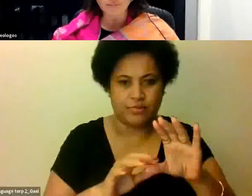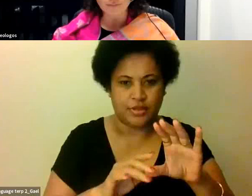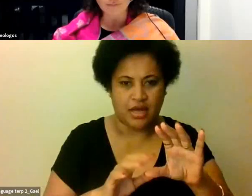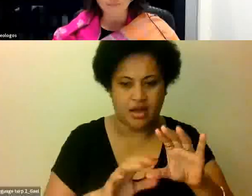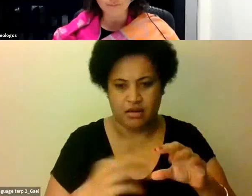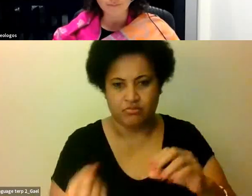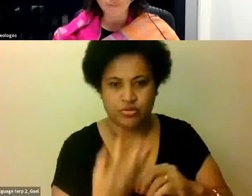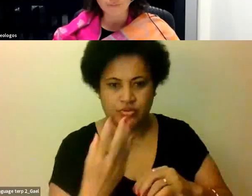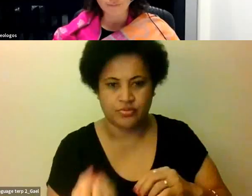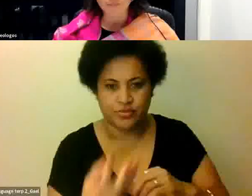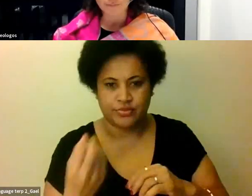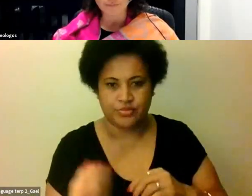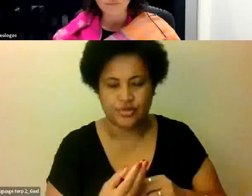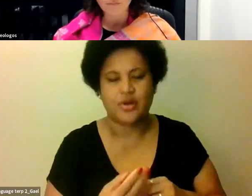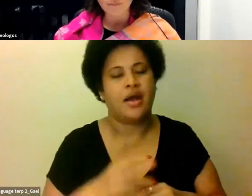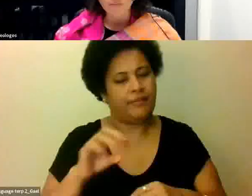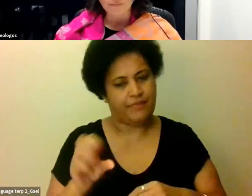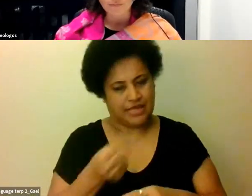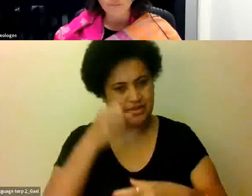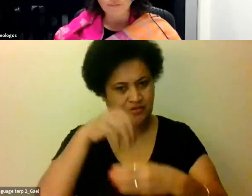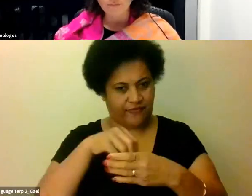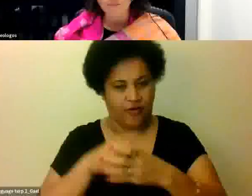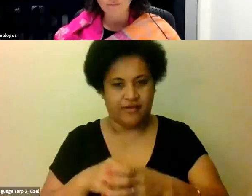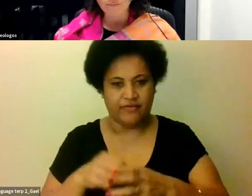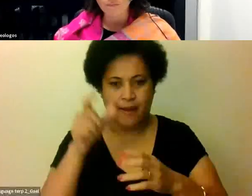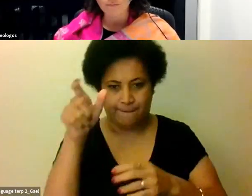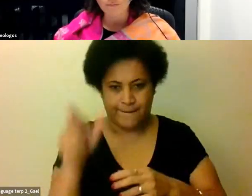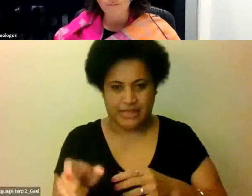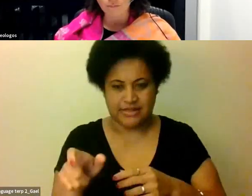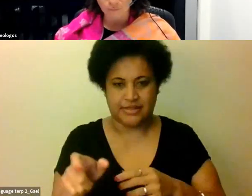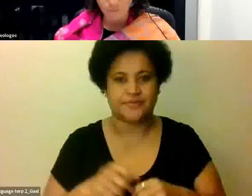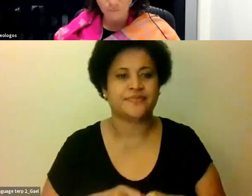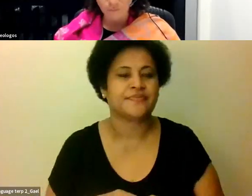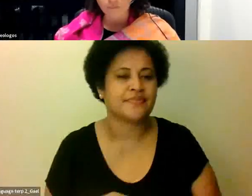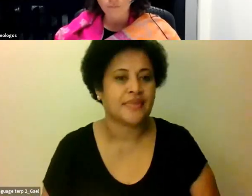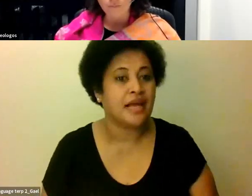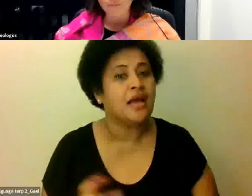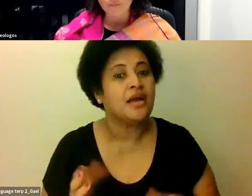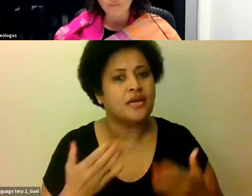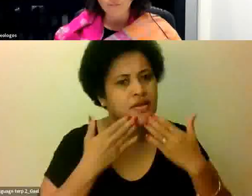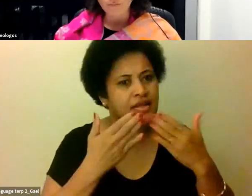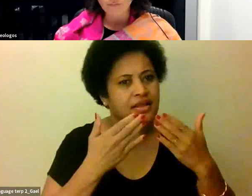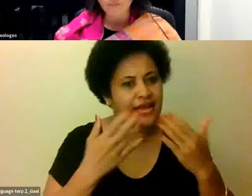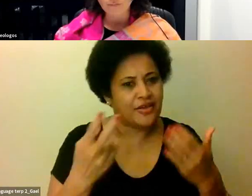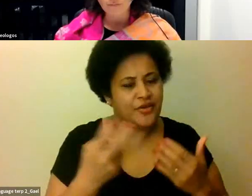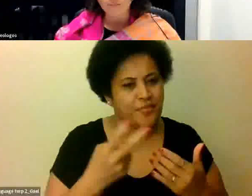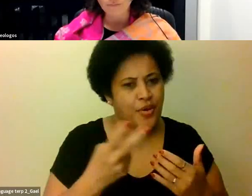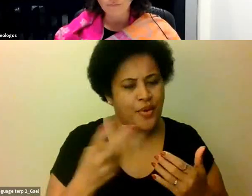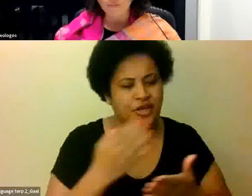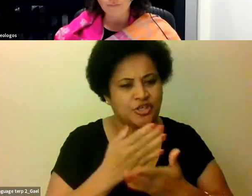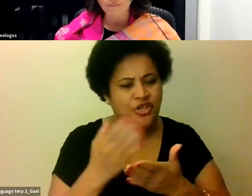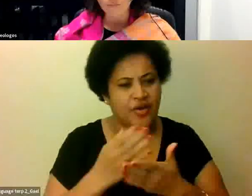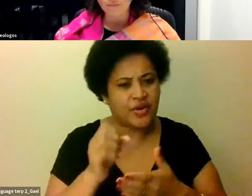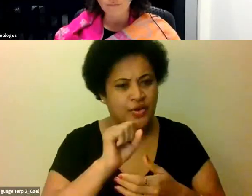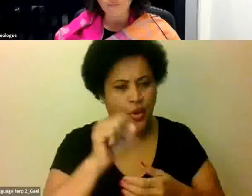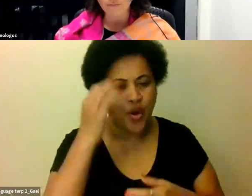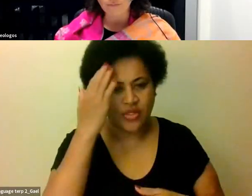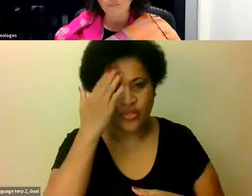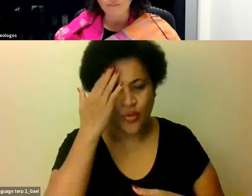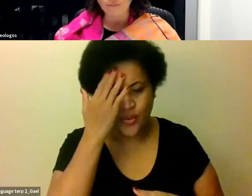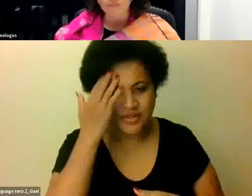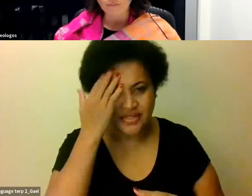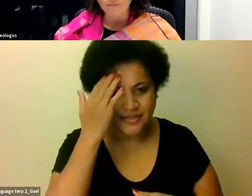Thank you so much, both of you, for sharing your your insights and your examples on this.